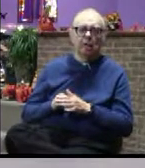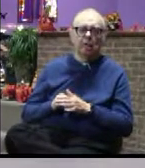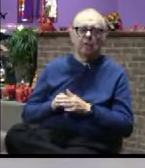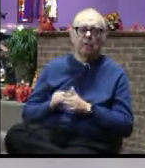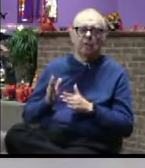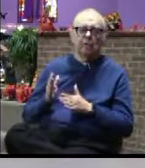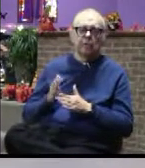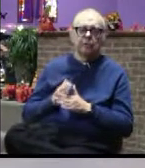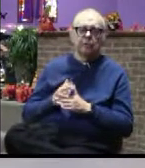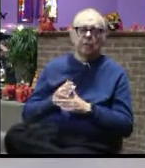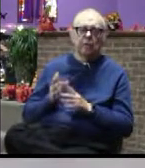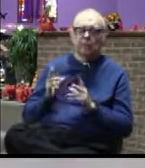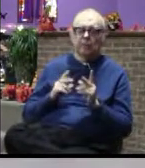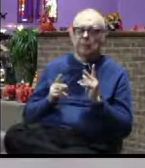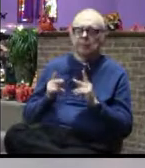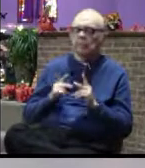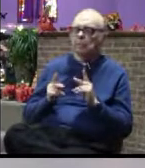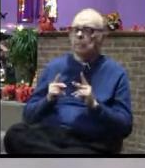to share with people